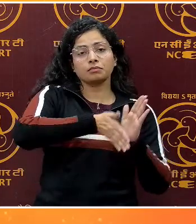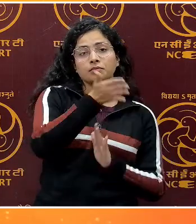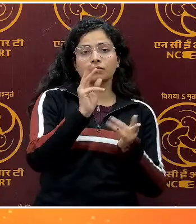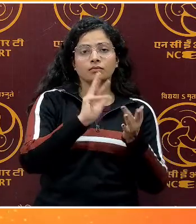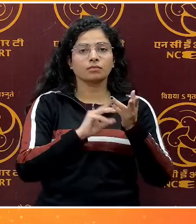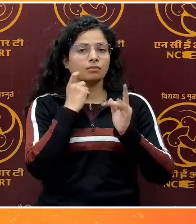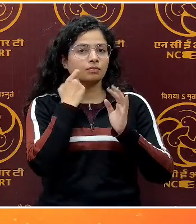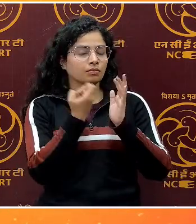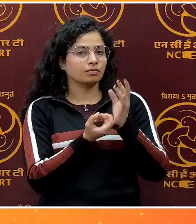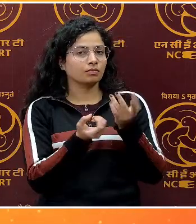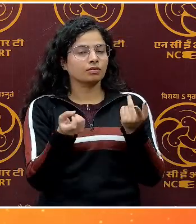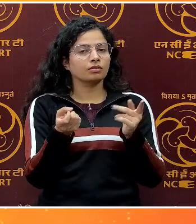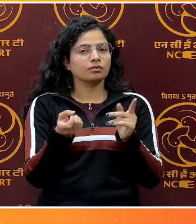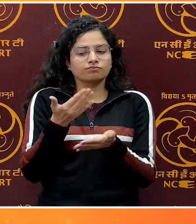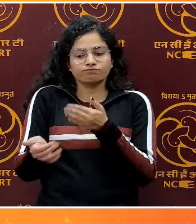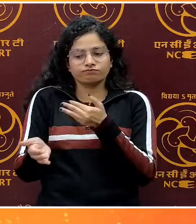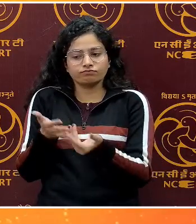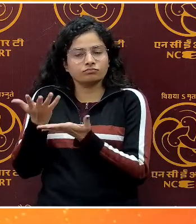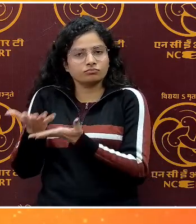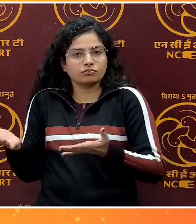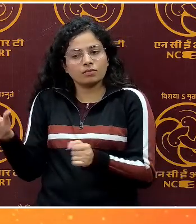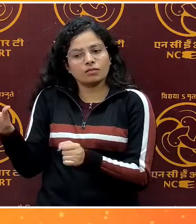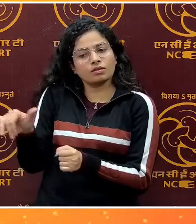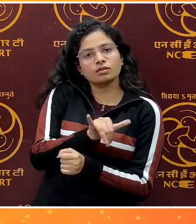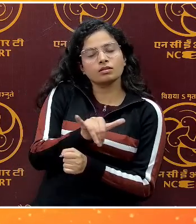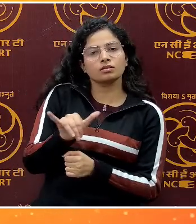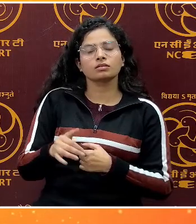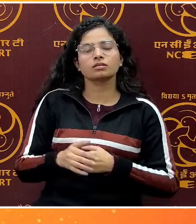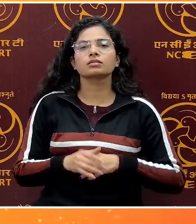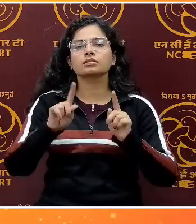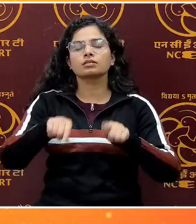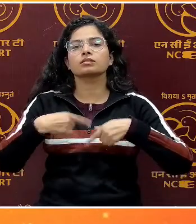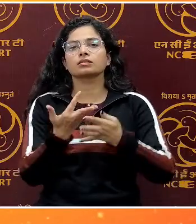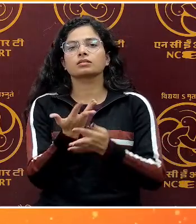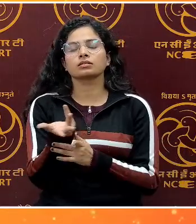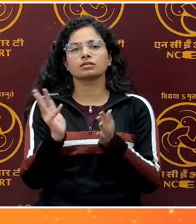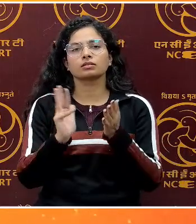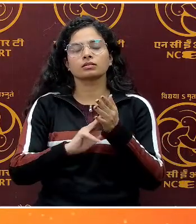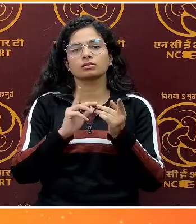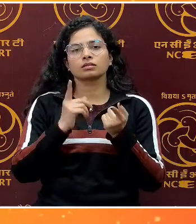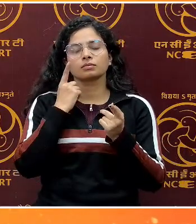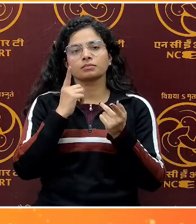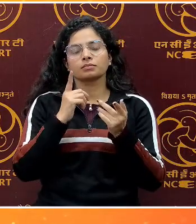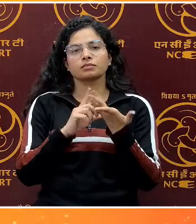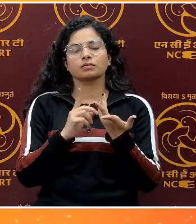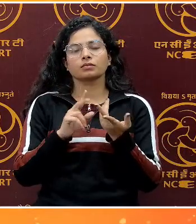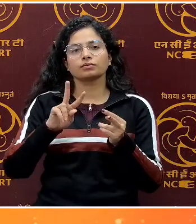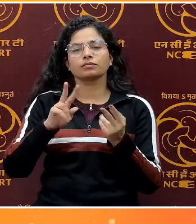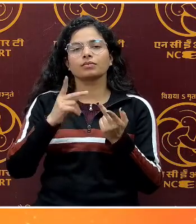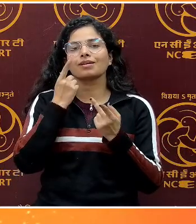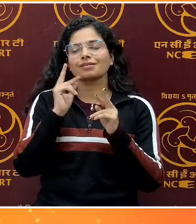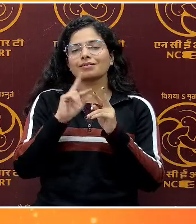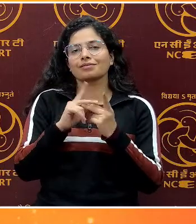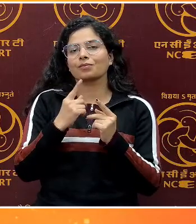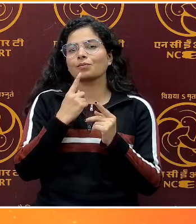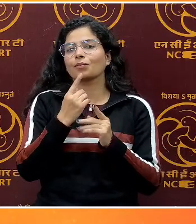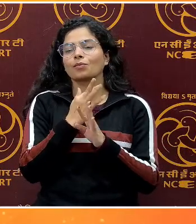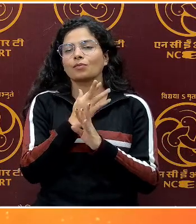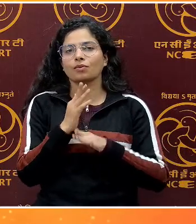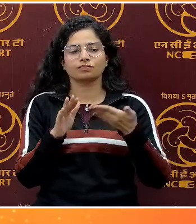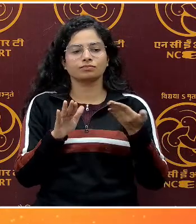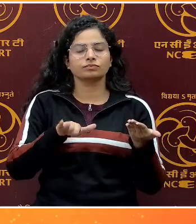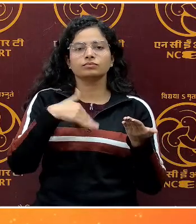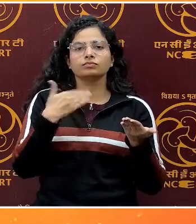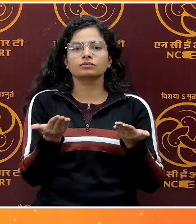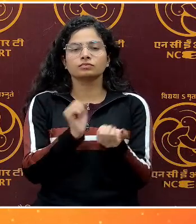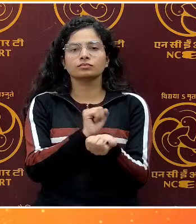The object remains same size. Next, we have the image is laterally inverted. Like you said, the left appears to be right